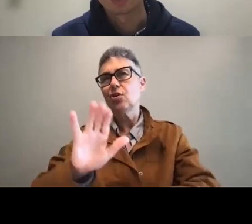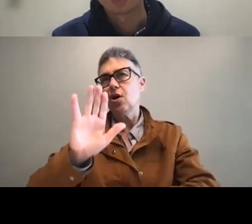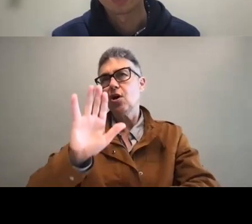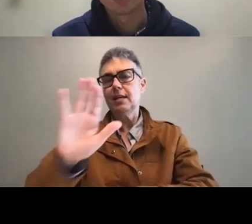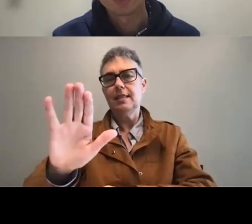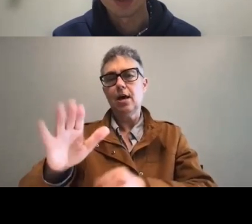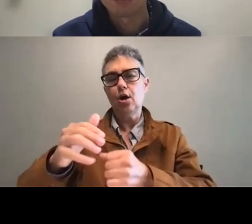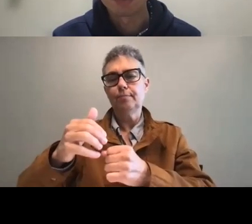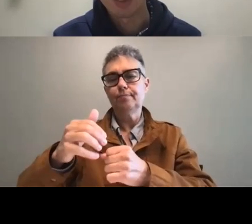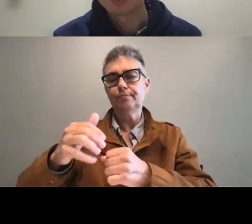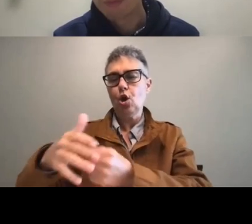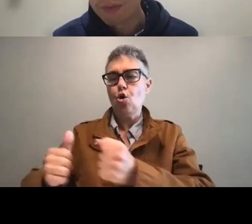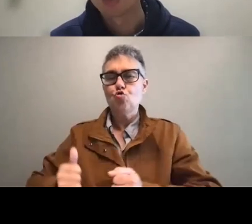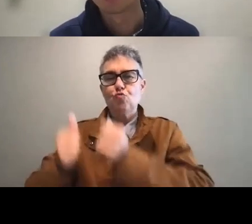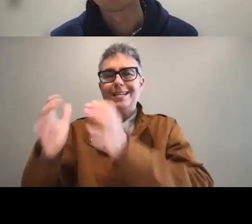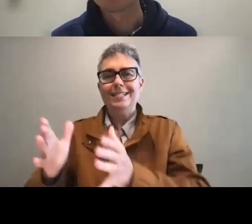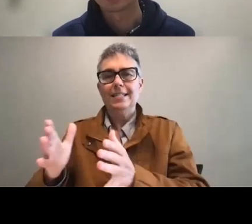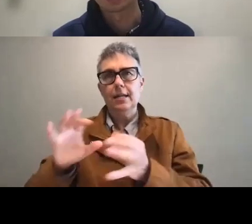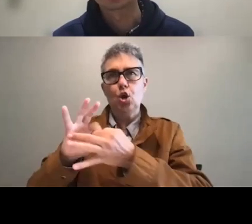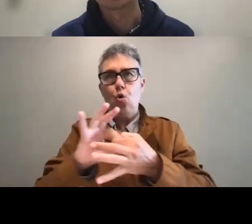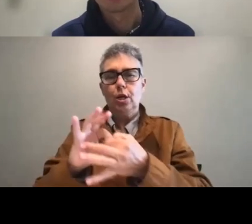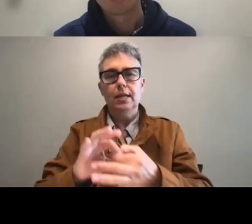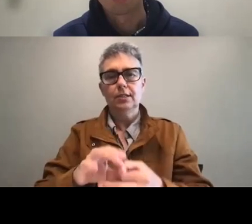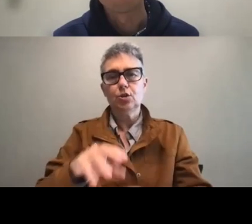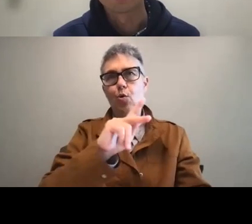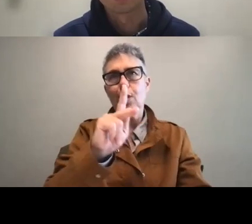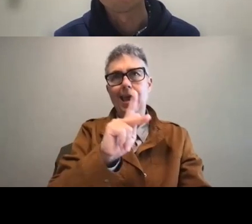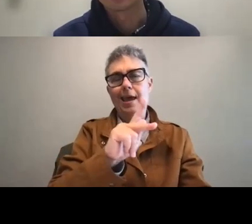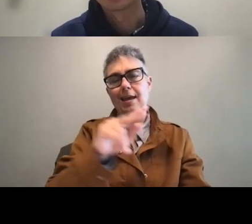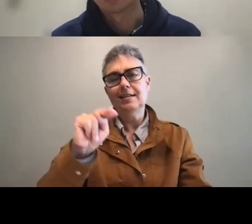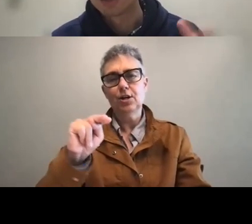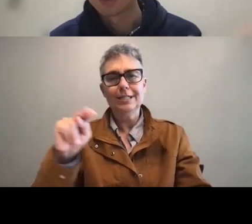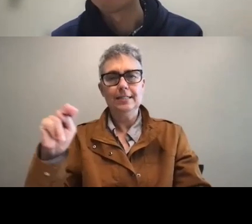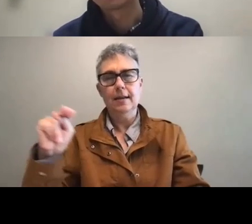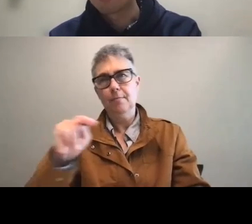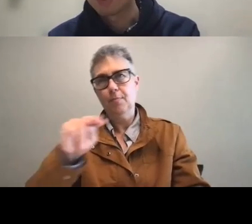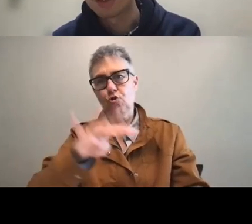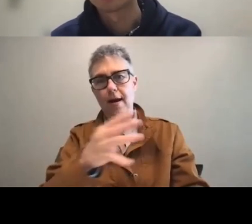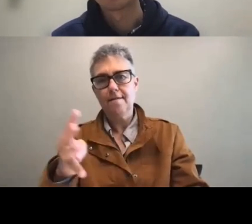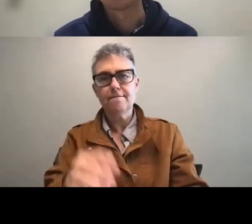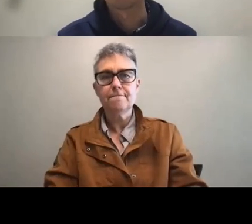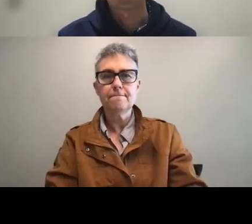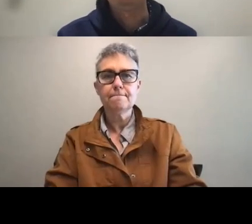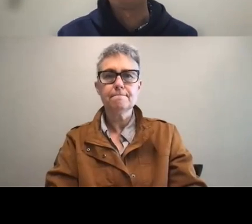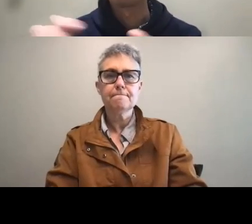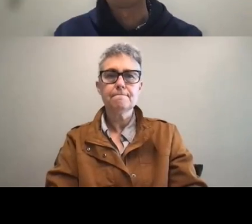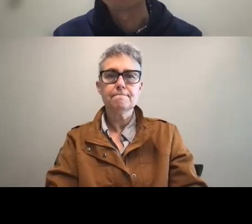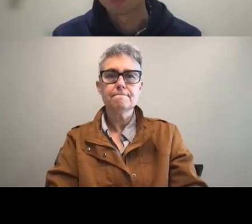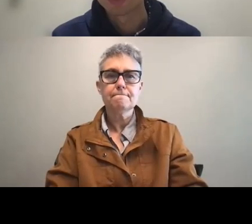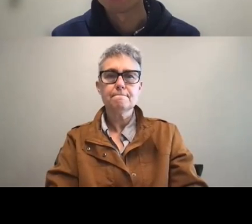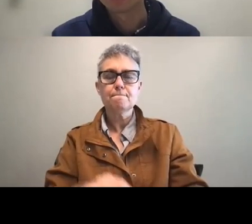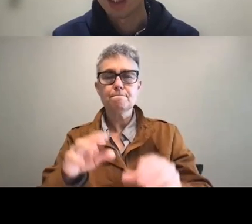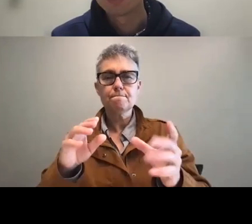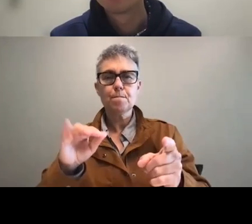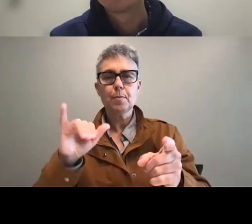is a k-nearest neighbor graph representation of the CDR. I'm skipping the the